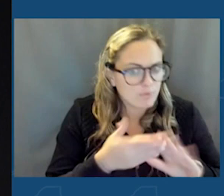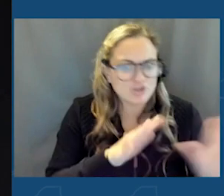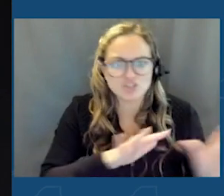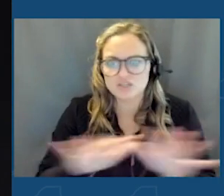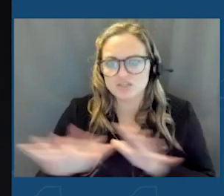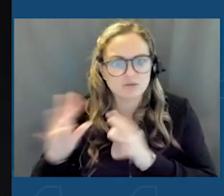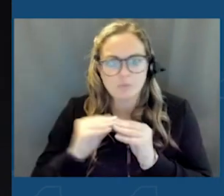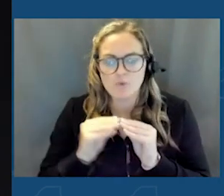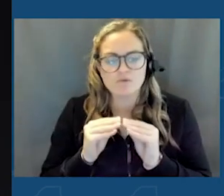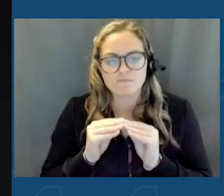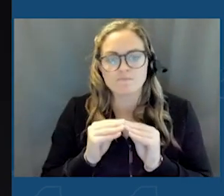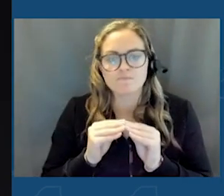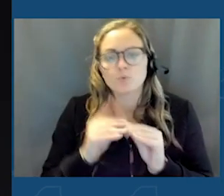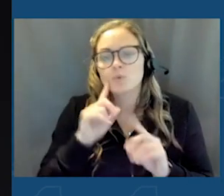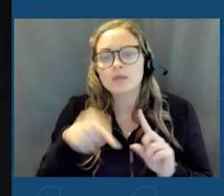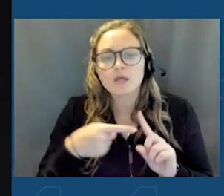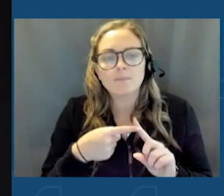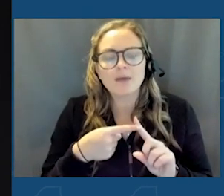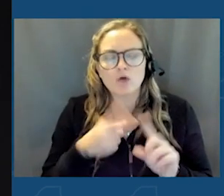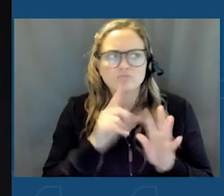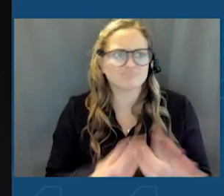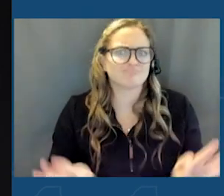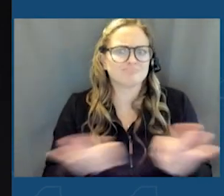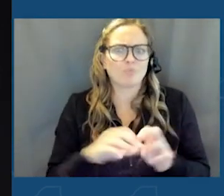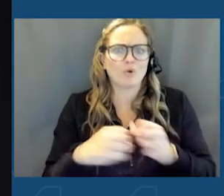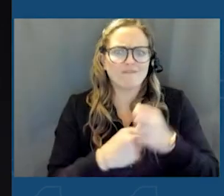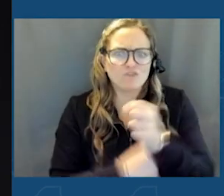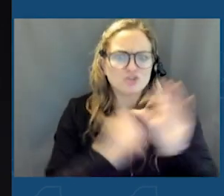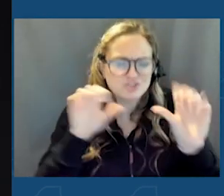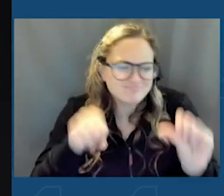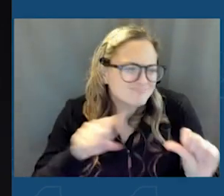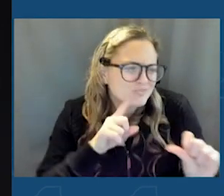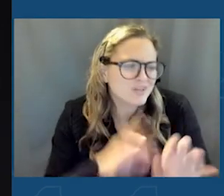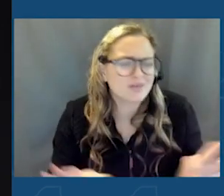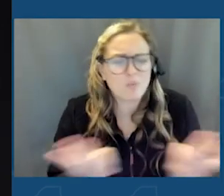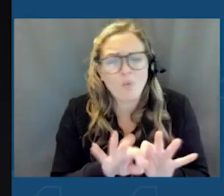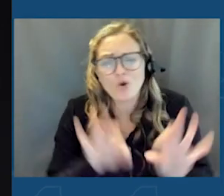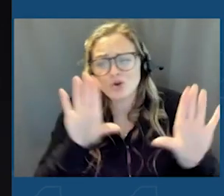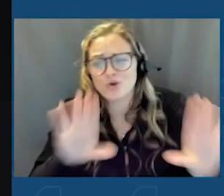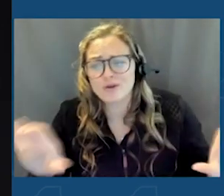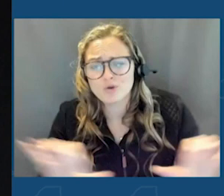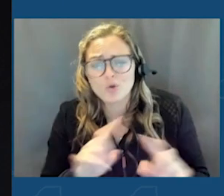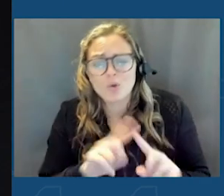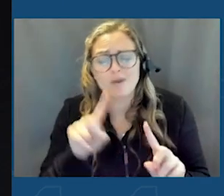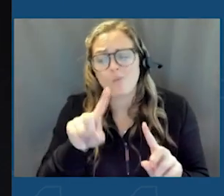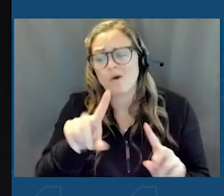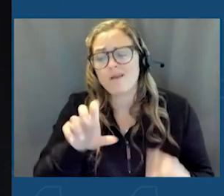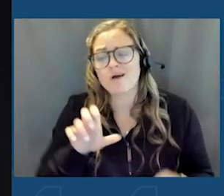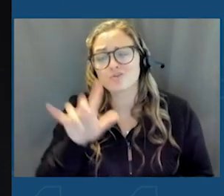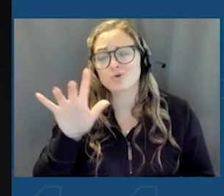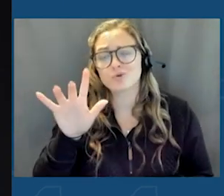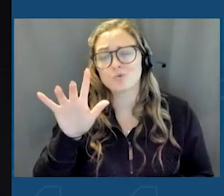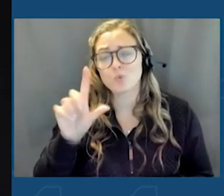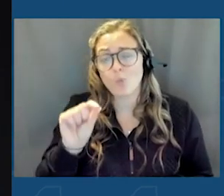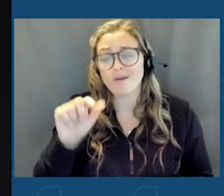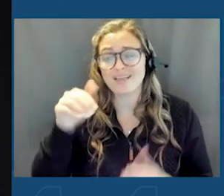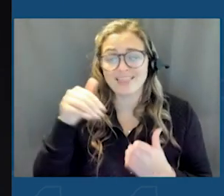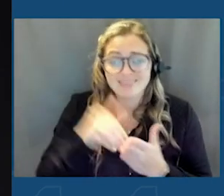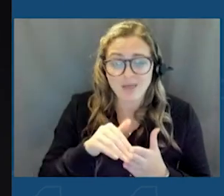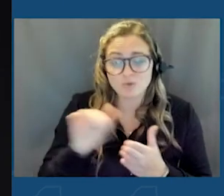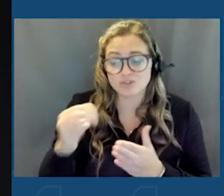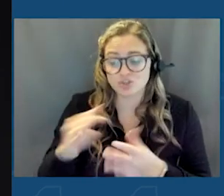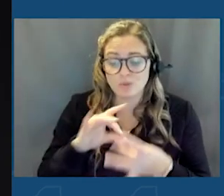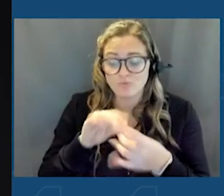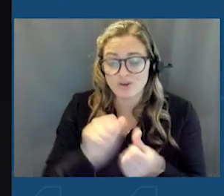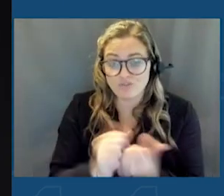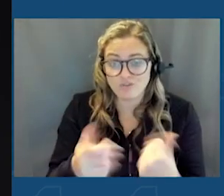And we think about critical infrastructure. Yes, it's great to do. It's important to do. But it does have over 120,000 jobs associated with this statewide. And